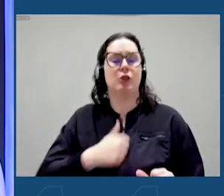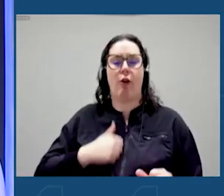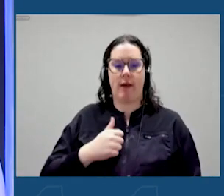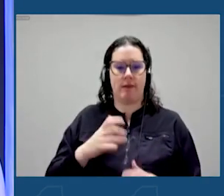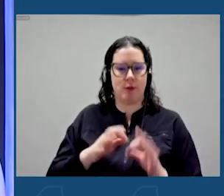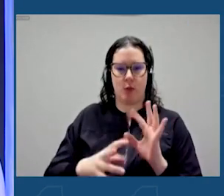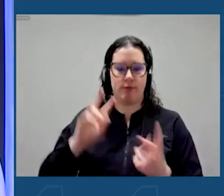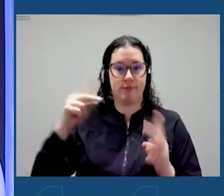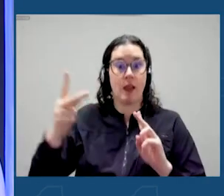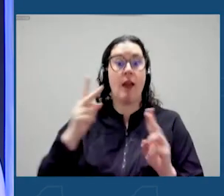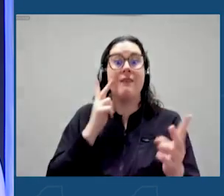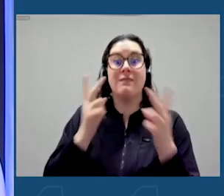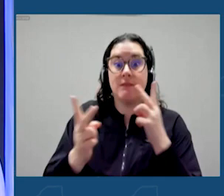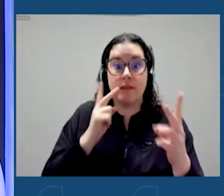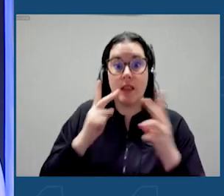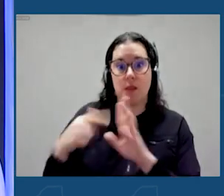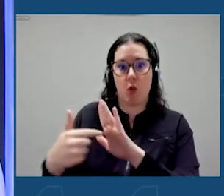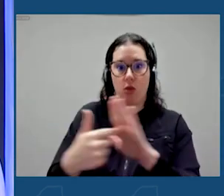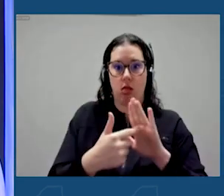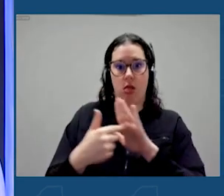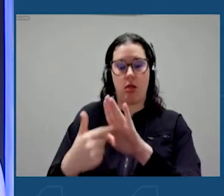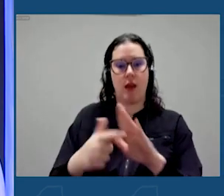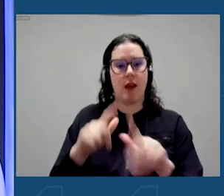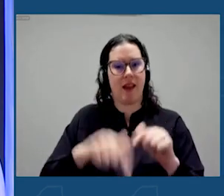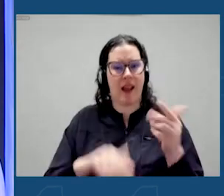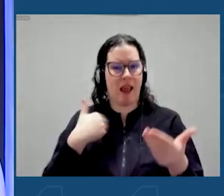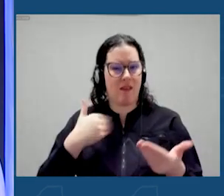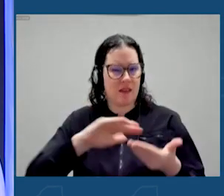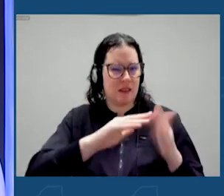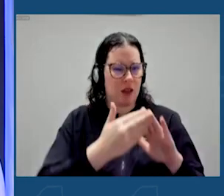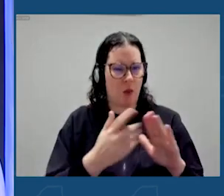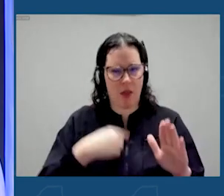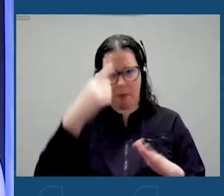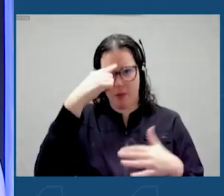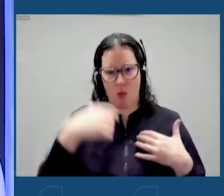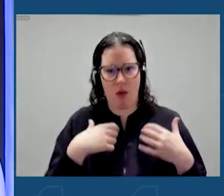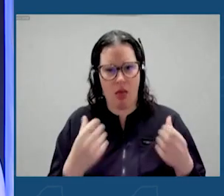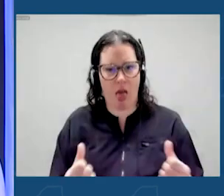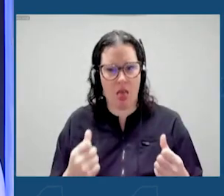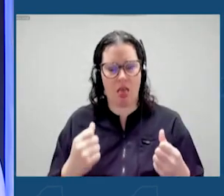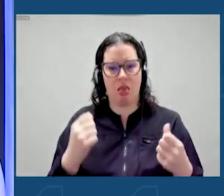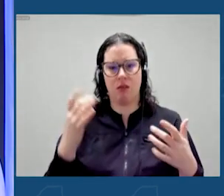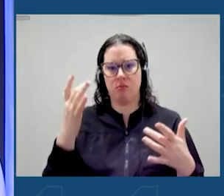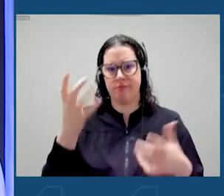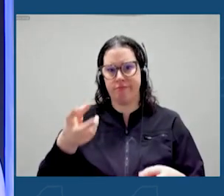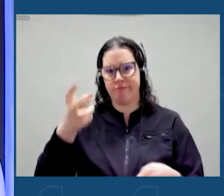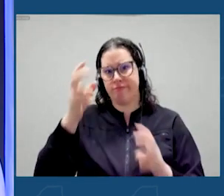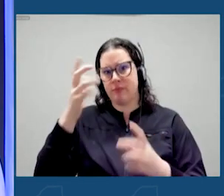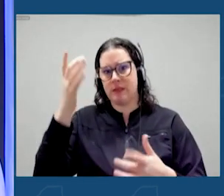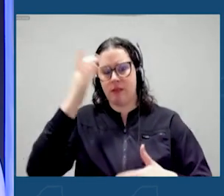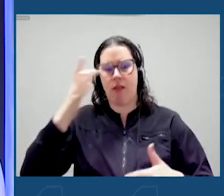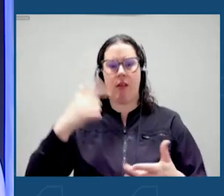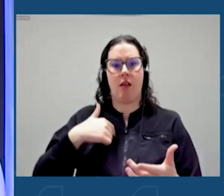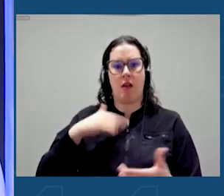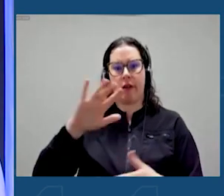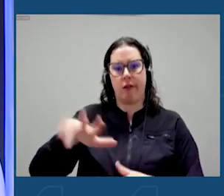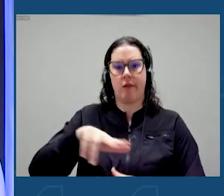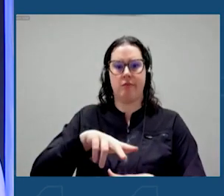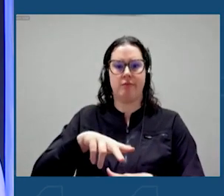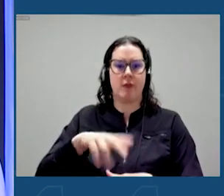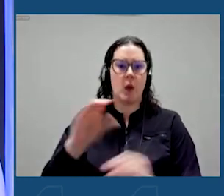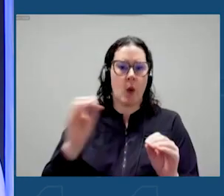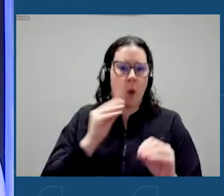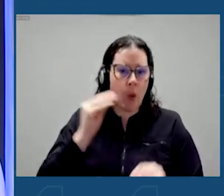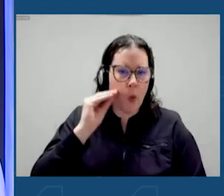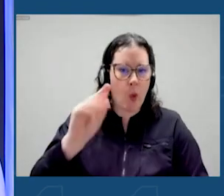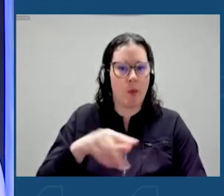Can't be a city where people who have mental health illnesses are laying on your sidewalk in front of your businesses, and we